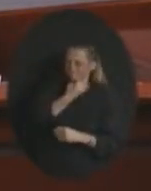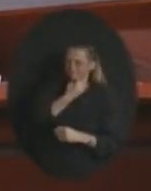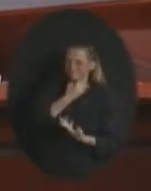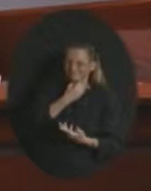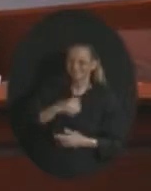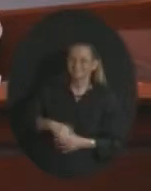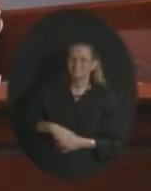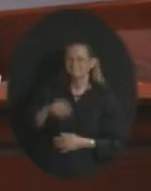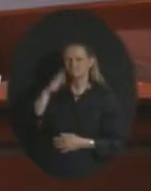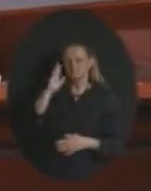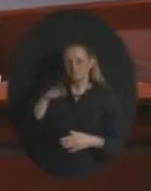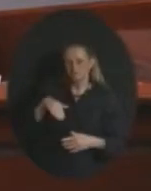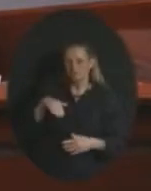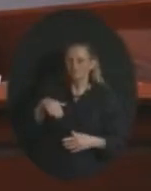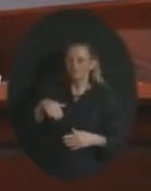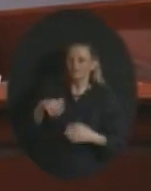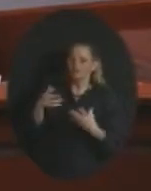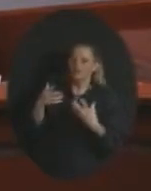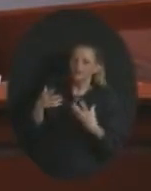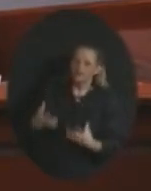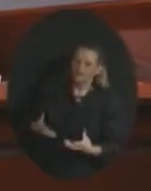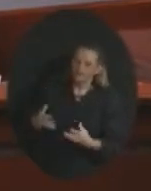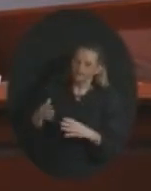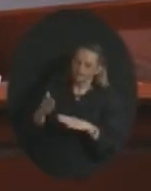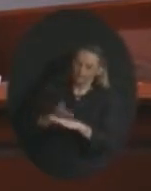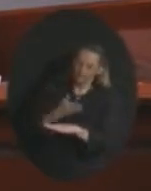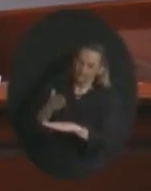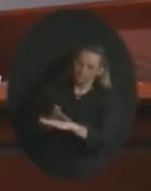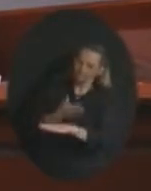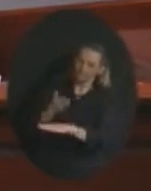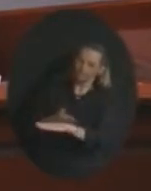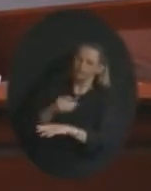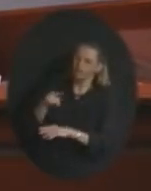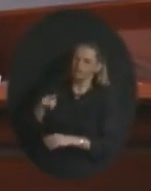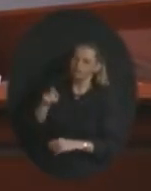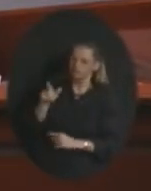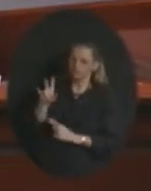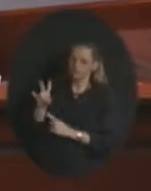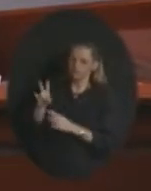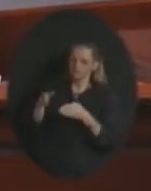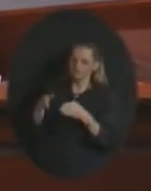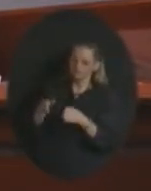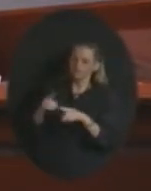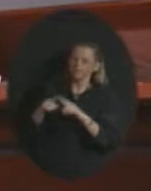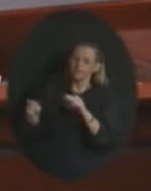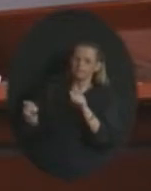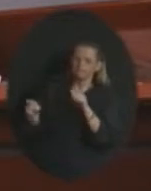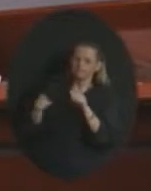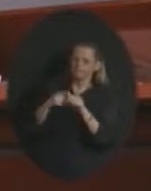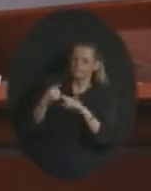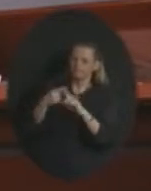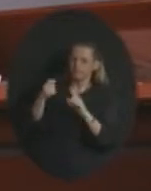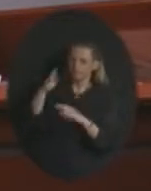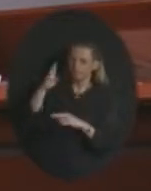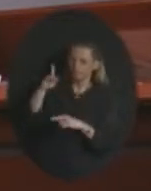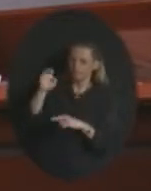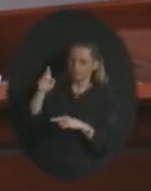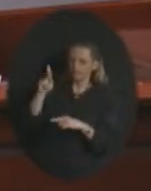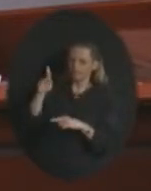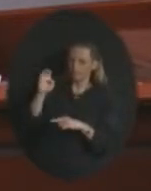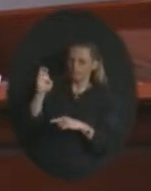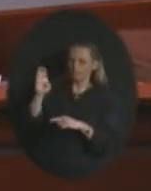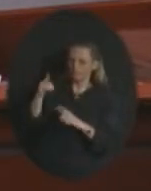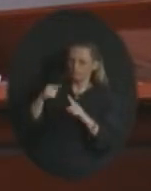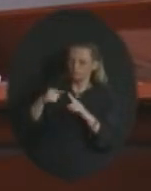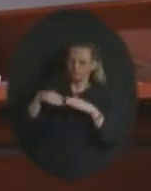As you know, they are heavy into it on 127th Street, but the very first section that will be coming from Black Bob to the entrance of Olathe